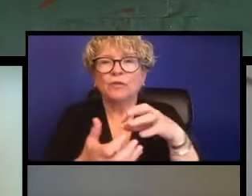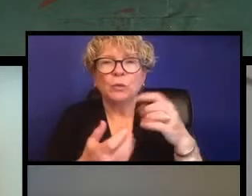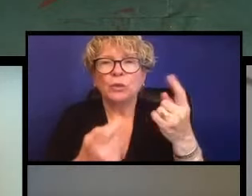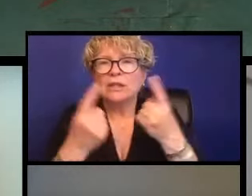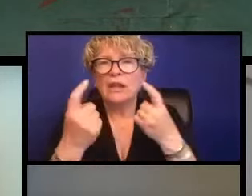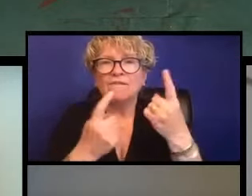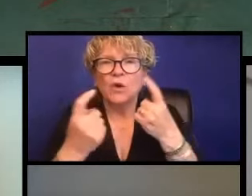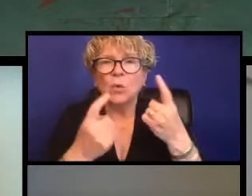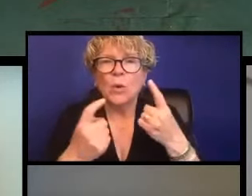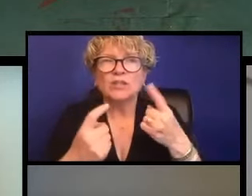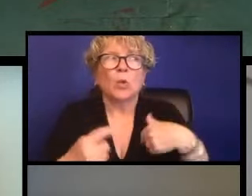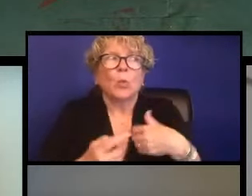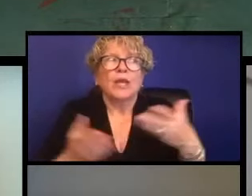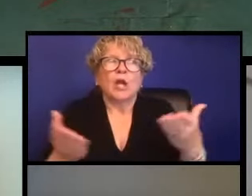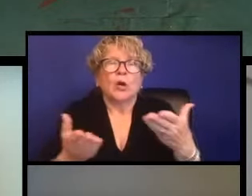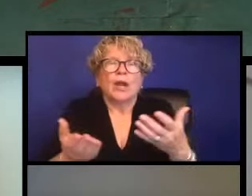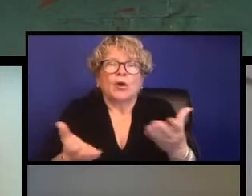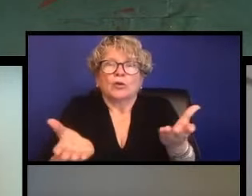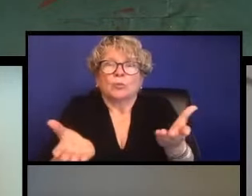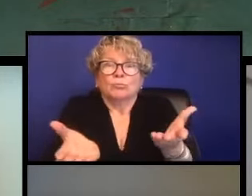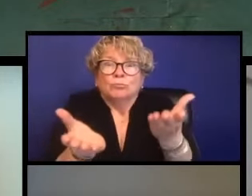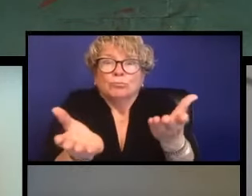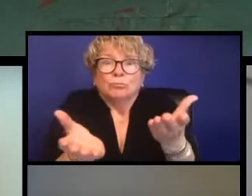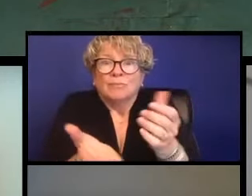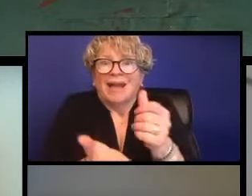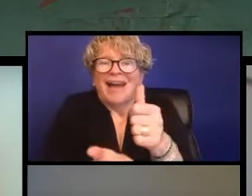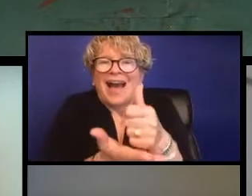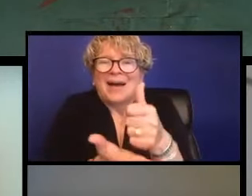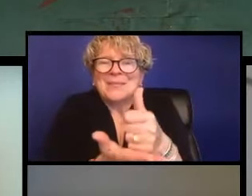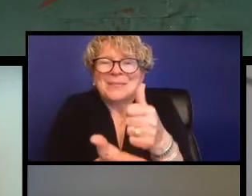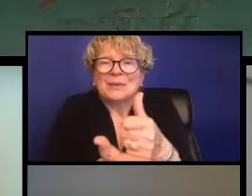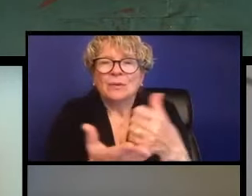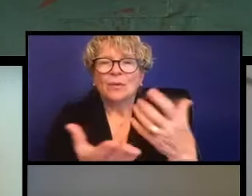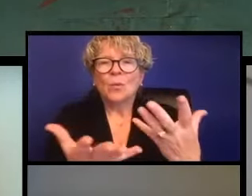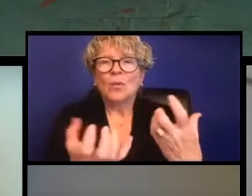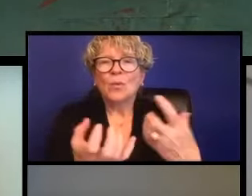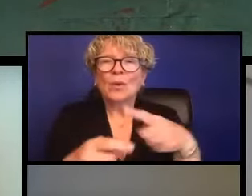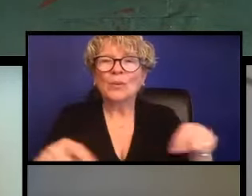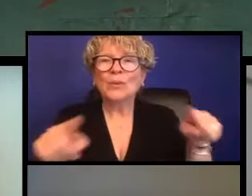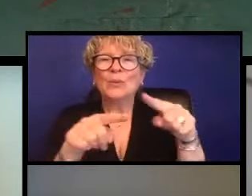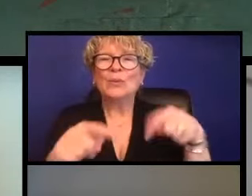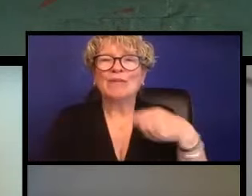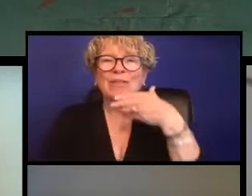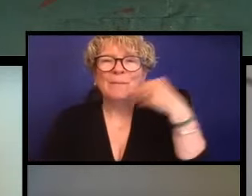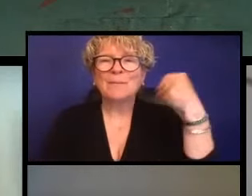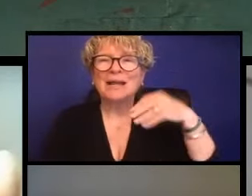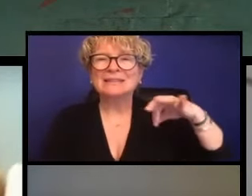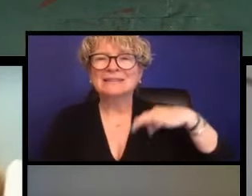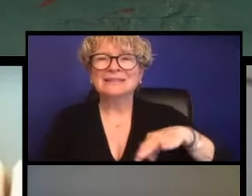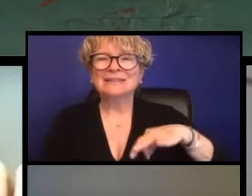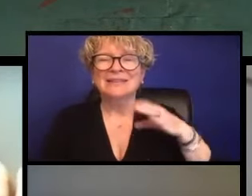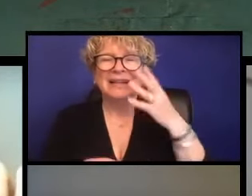help. We want everybody to have the best experience that they can.